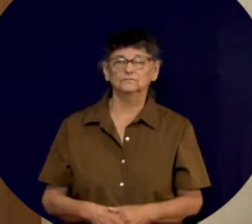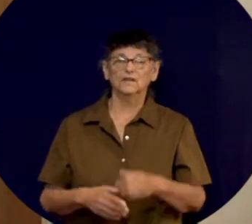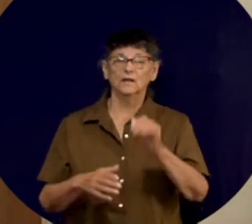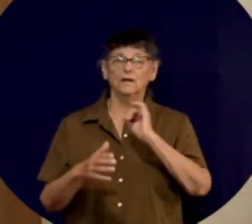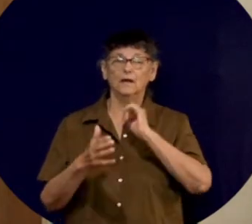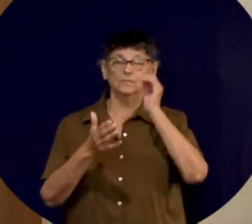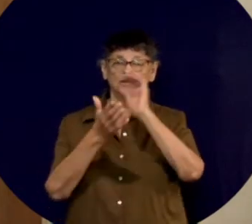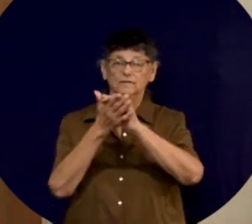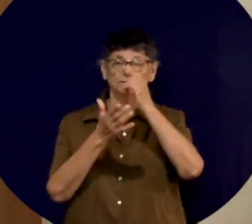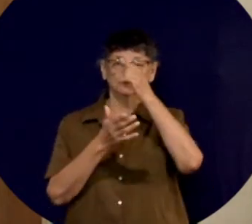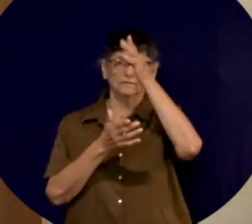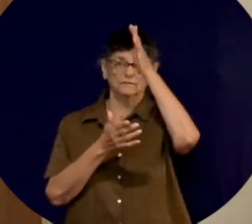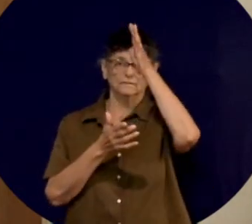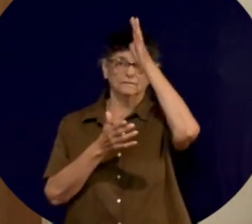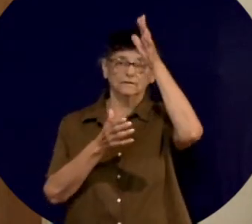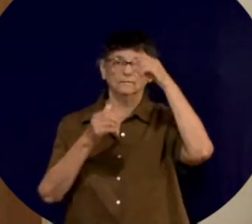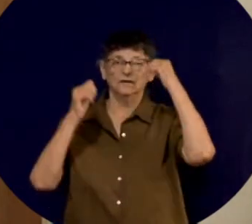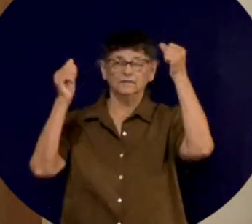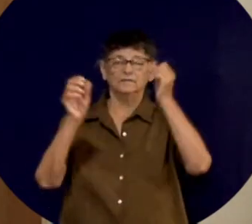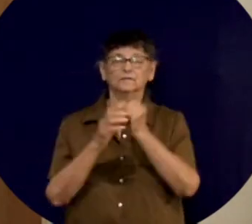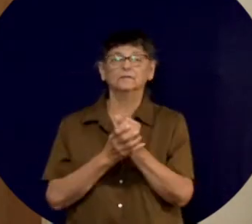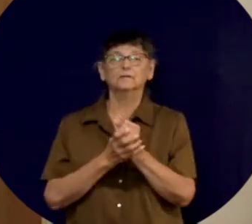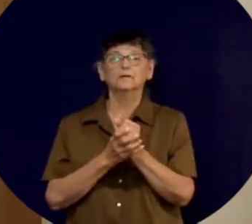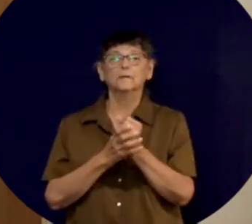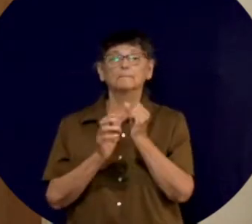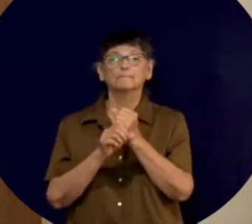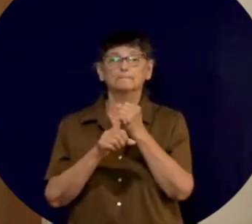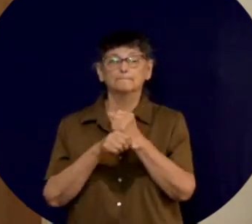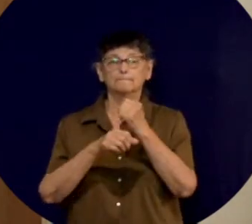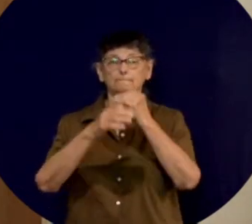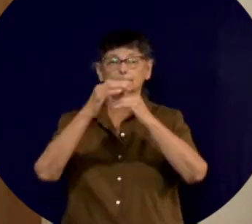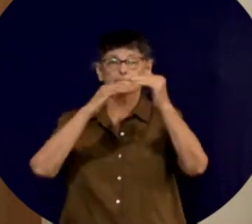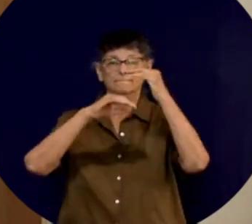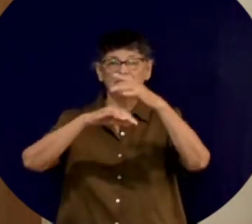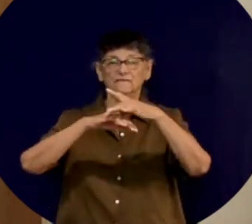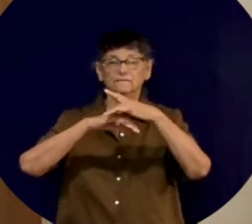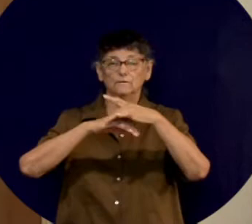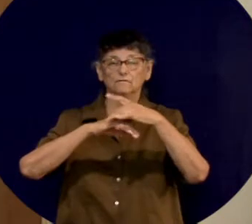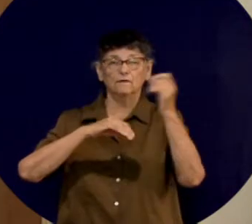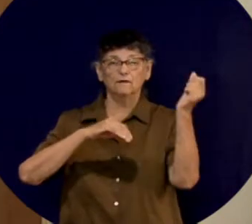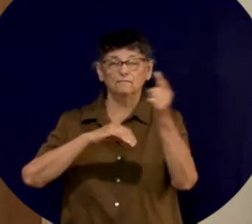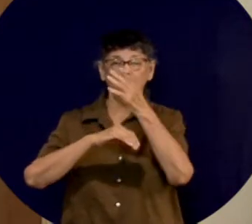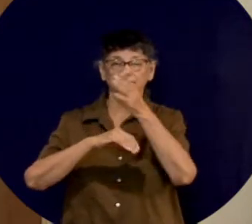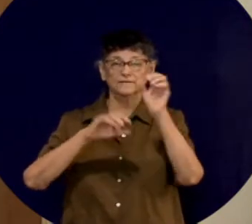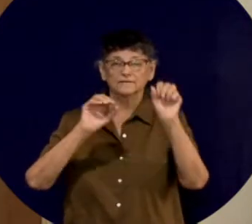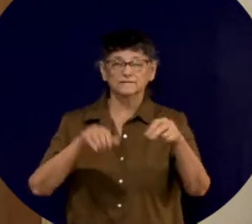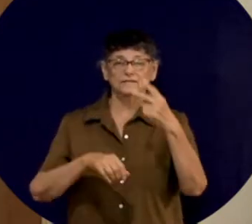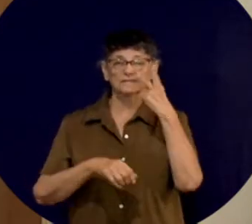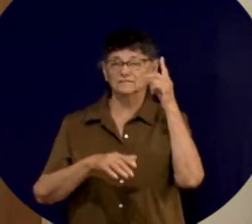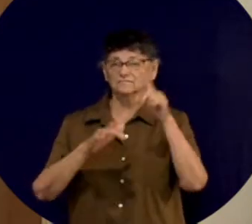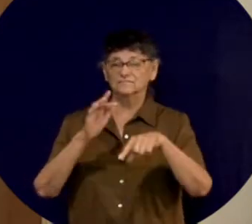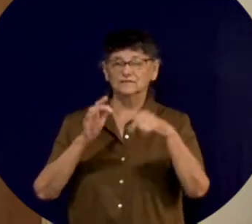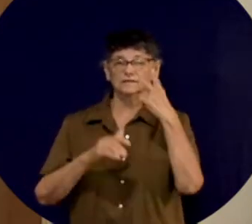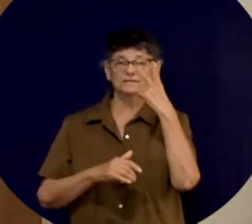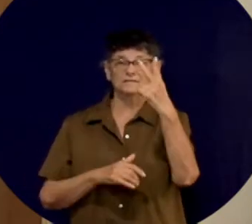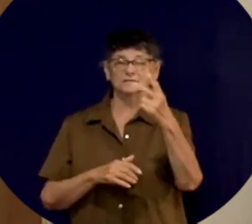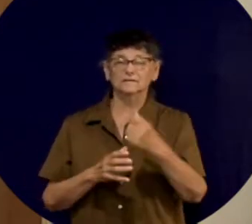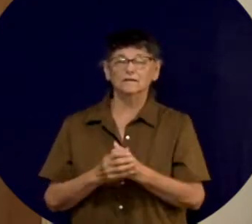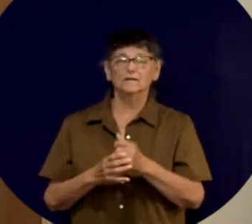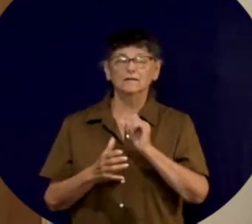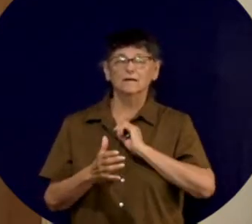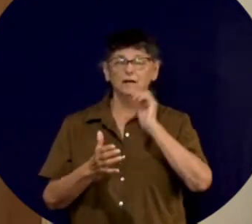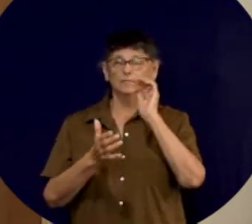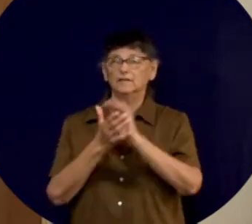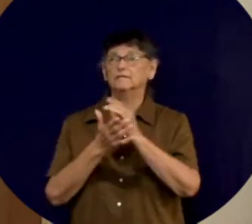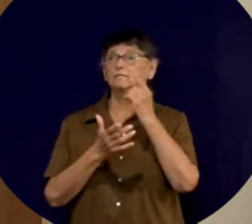I believe in one God, the Father Almighty, maker of heaven and earth, of all things visible and invisible.